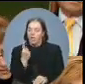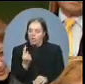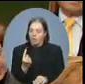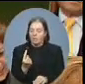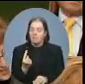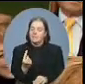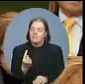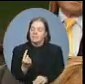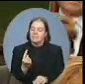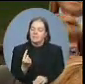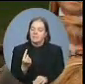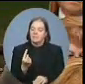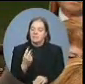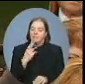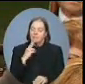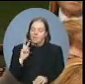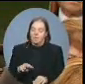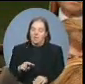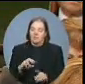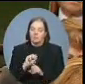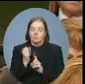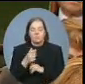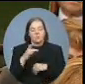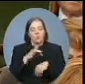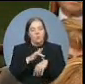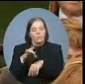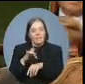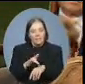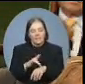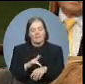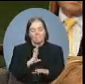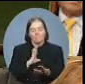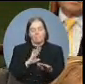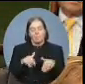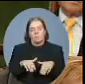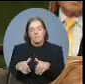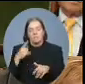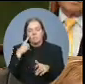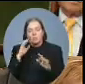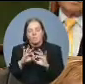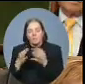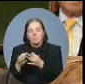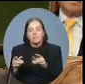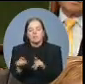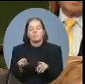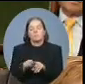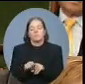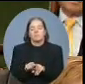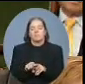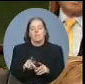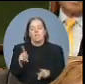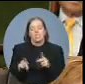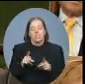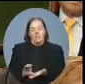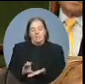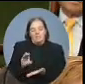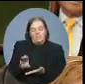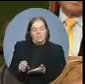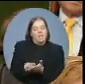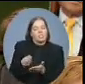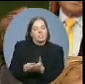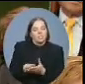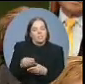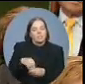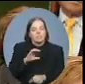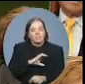people with investments, mutual funds, to families, to Canadians from coast to coast to coast. So we are going to move forward toward